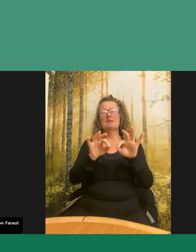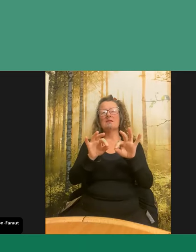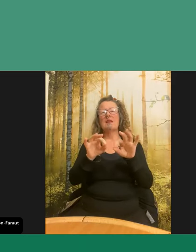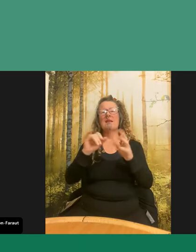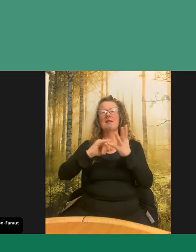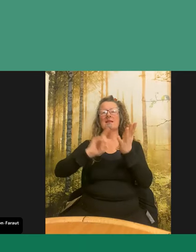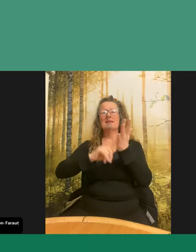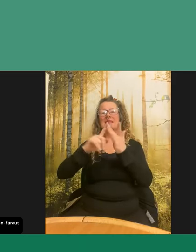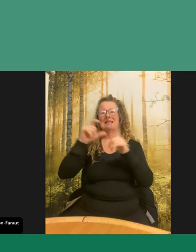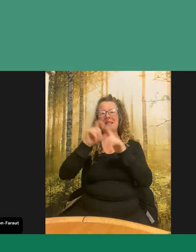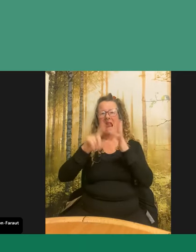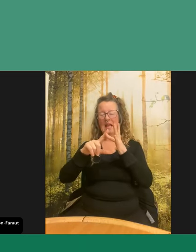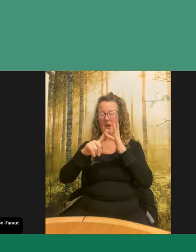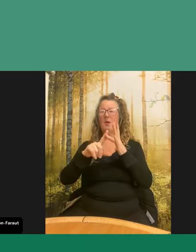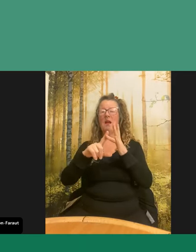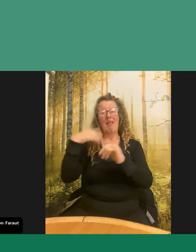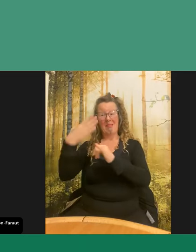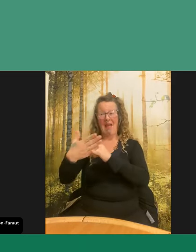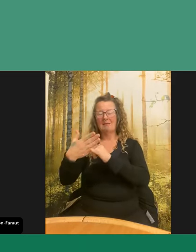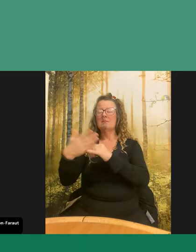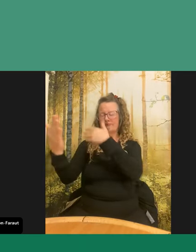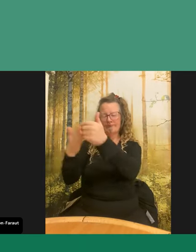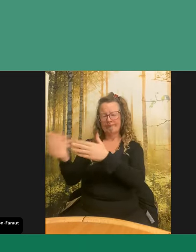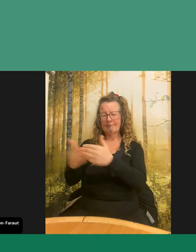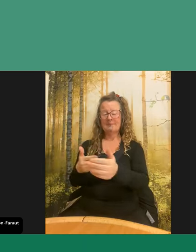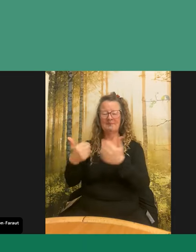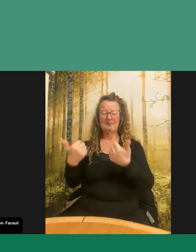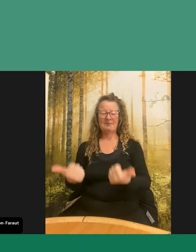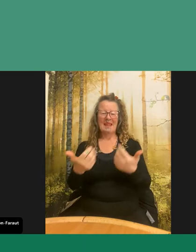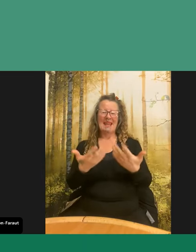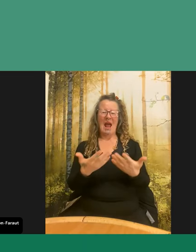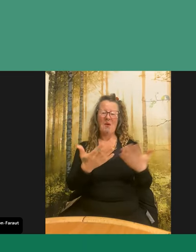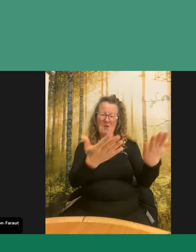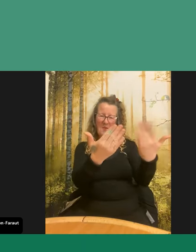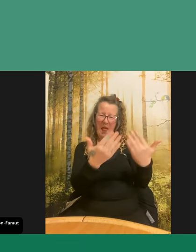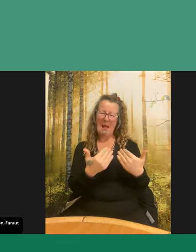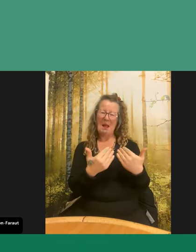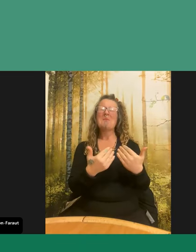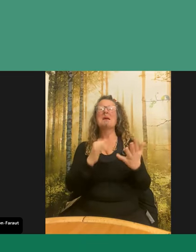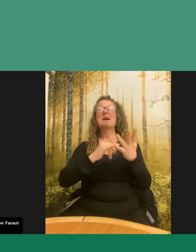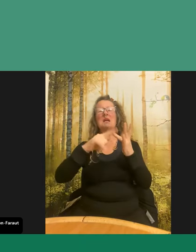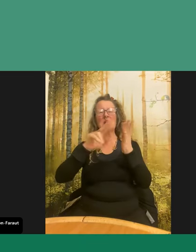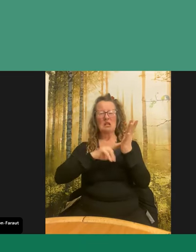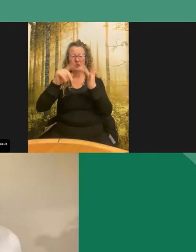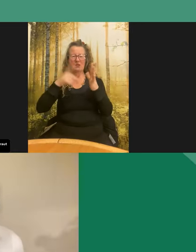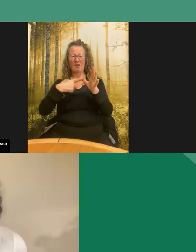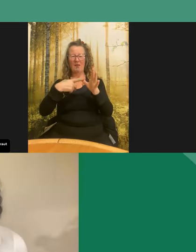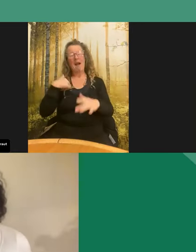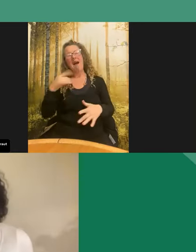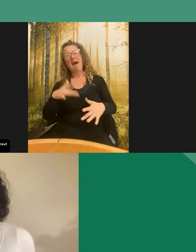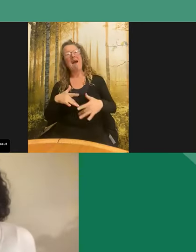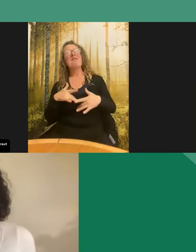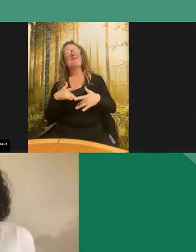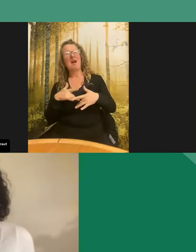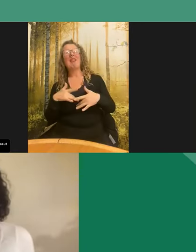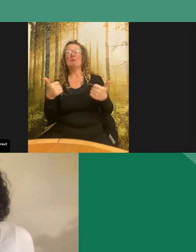like to welcome back Sonia, whose work tonight we're celebrating. Sonia, I felt like that was quite an apt